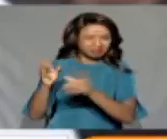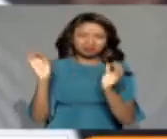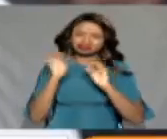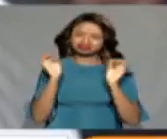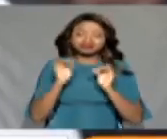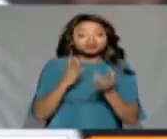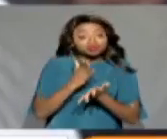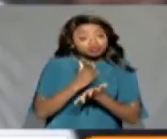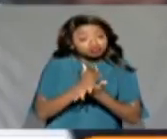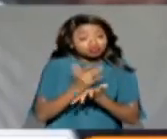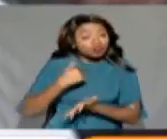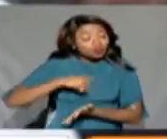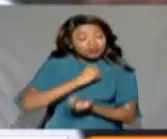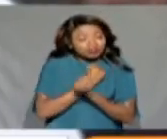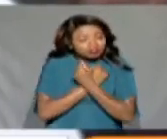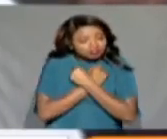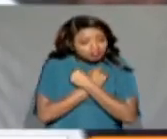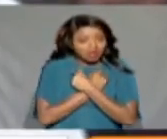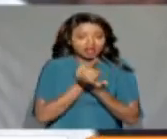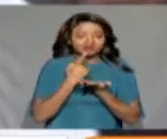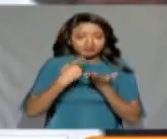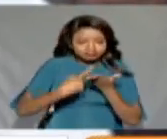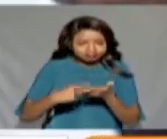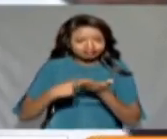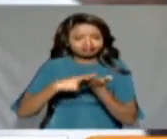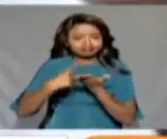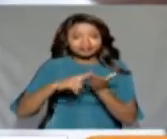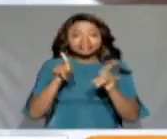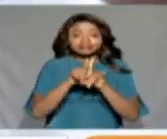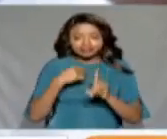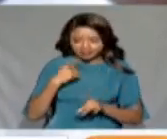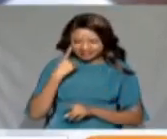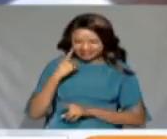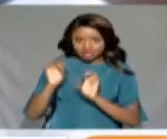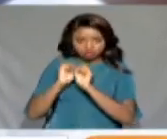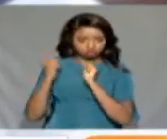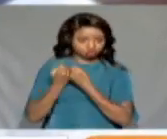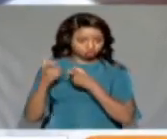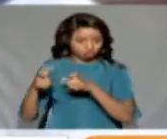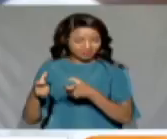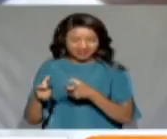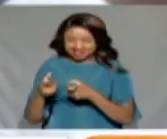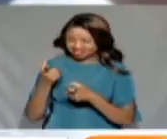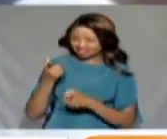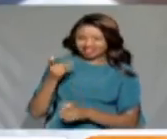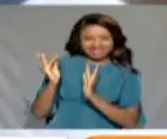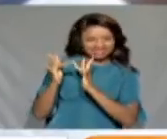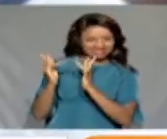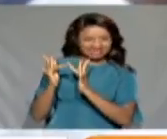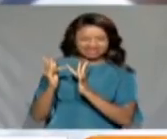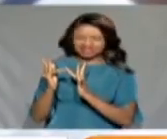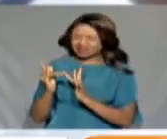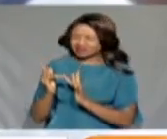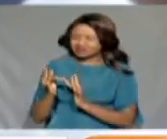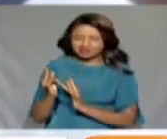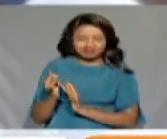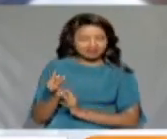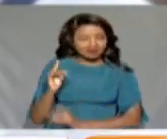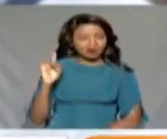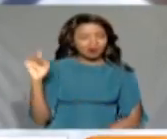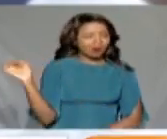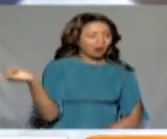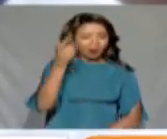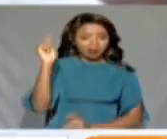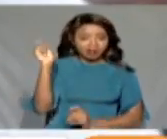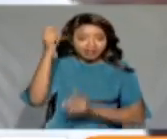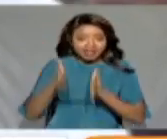Sisi tunapenda sana kuongea. Mimi nimeona social media, vile meongea. Every Kenyan, all